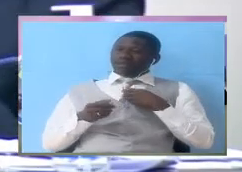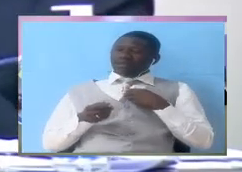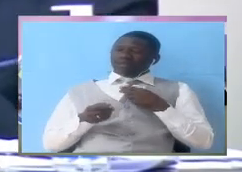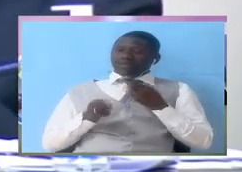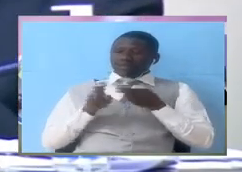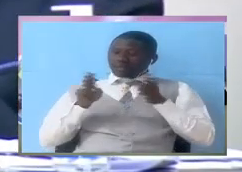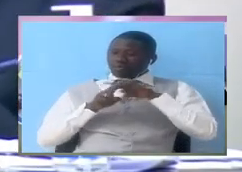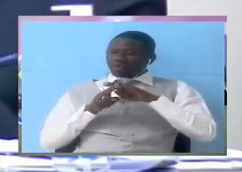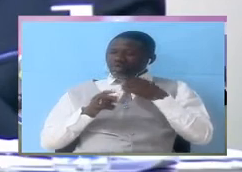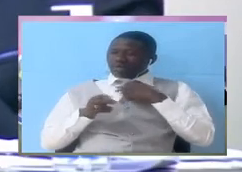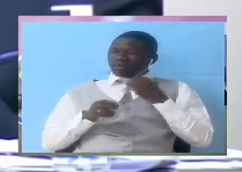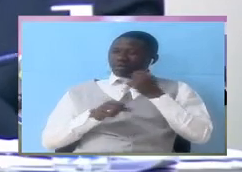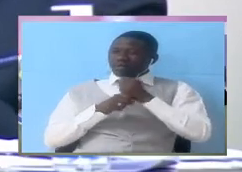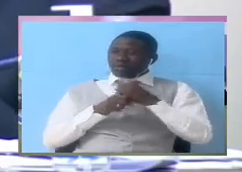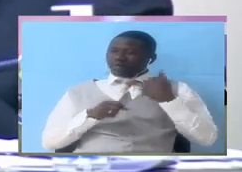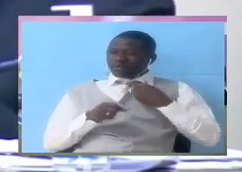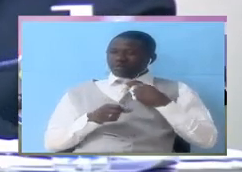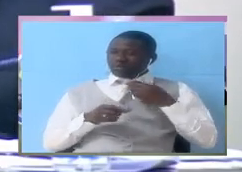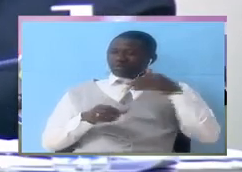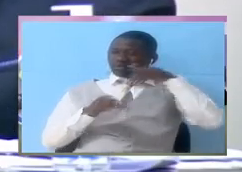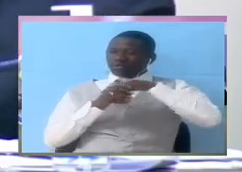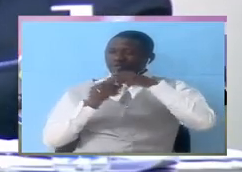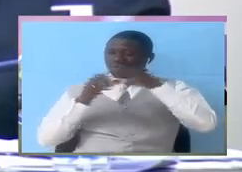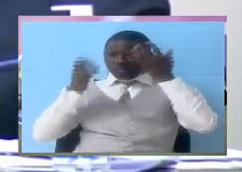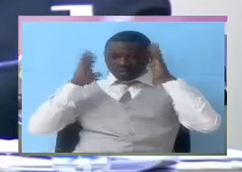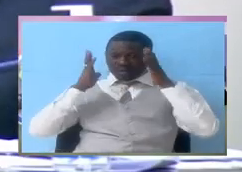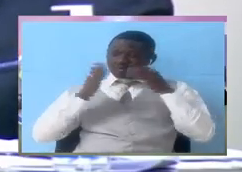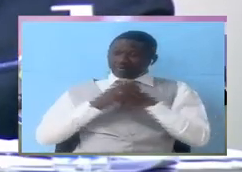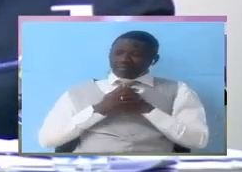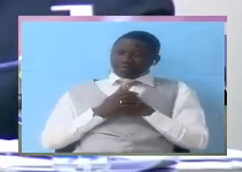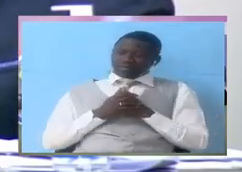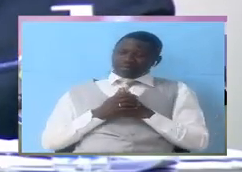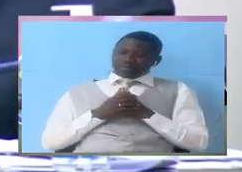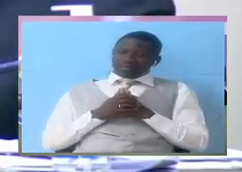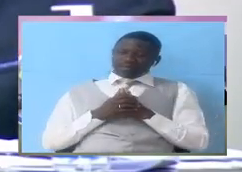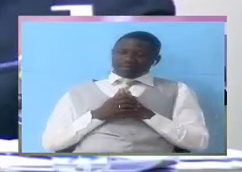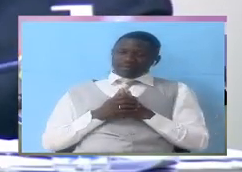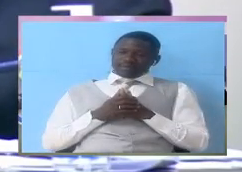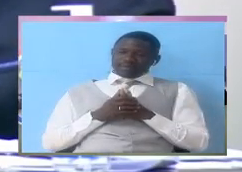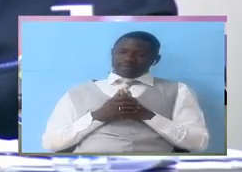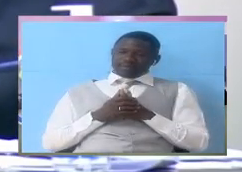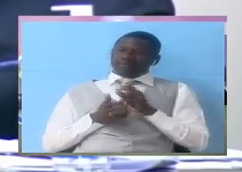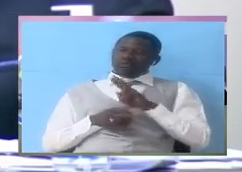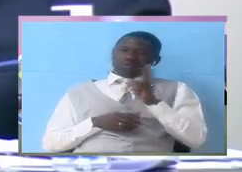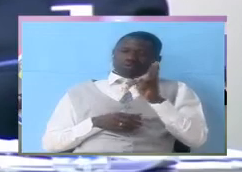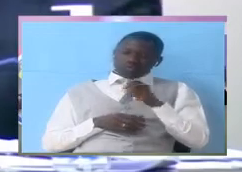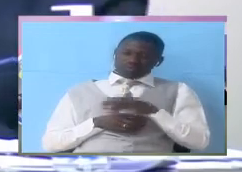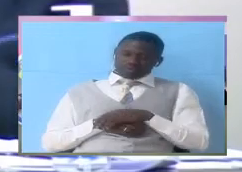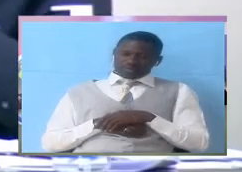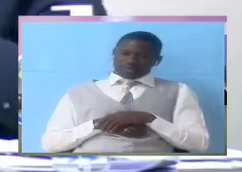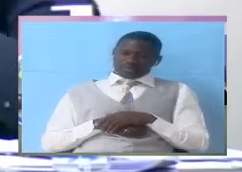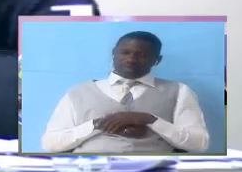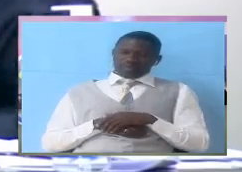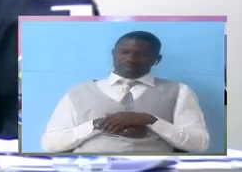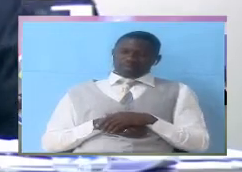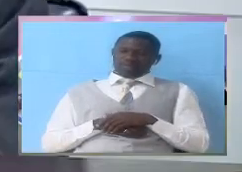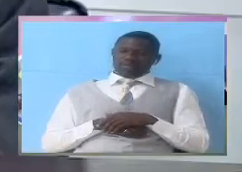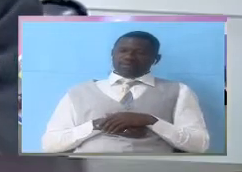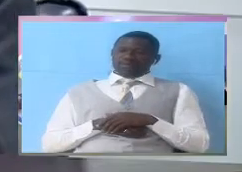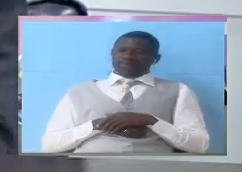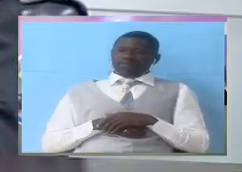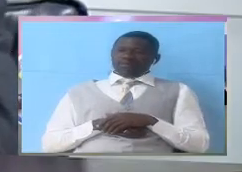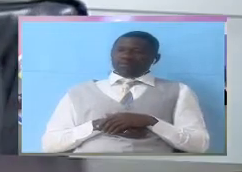Good. So why do you think he brought in the junglers? But let me just take